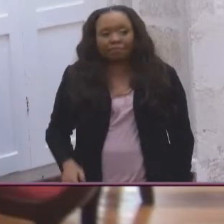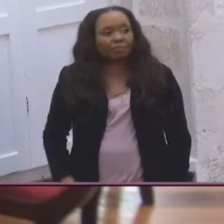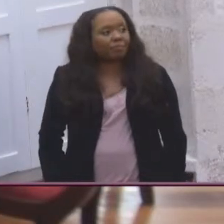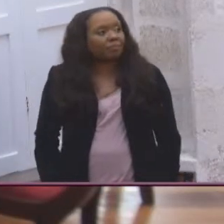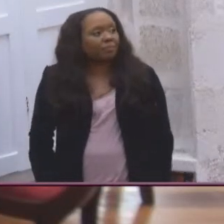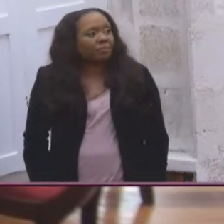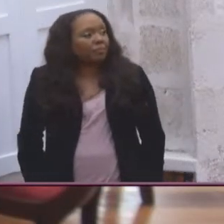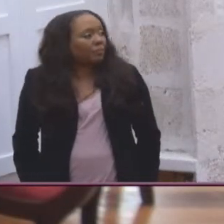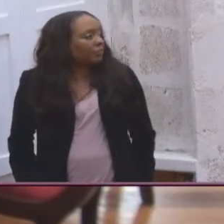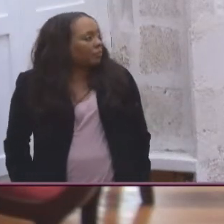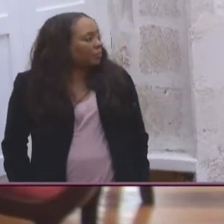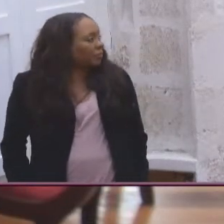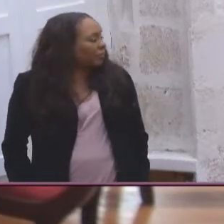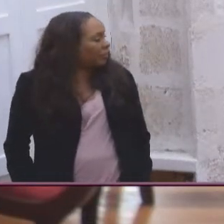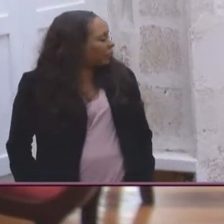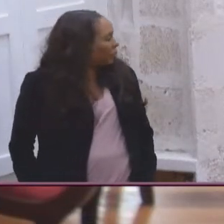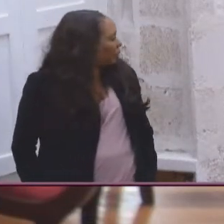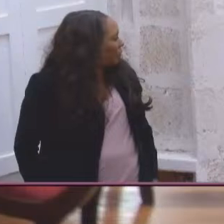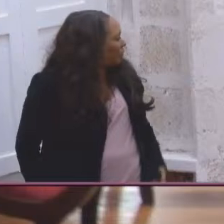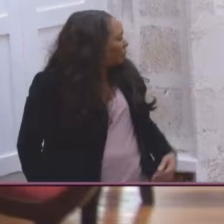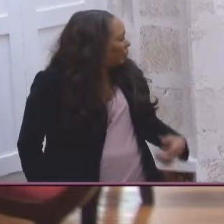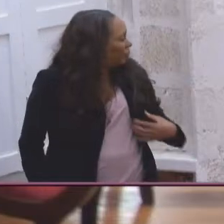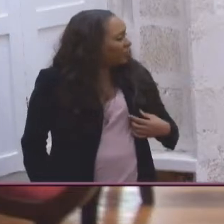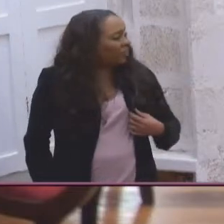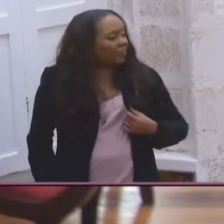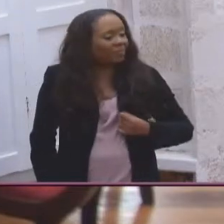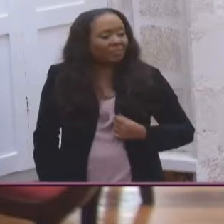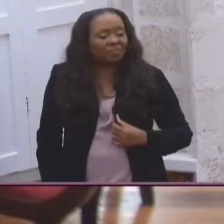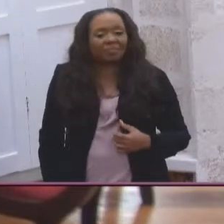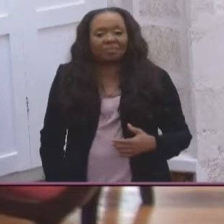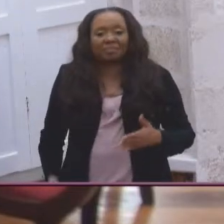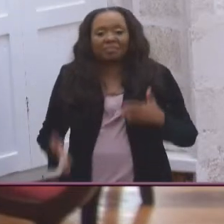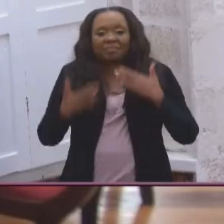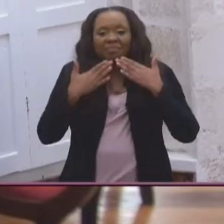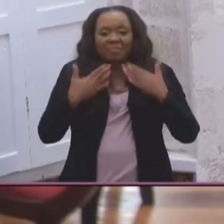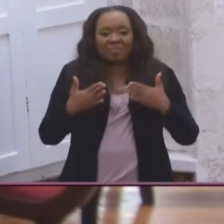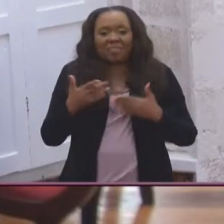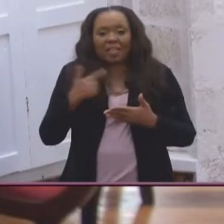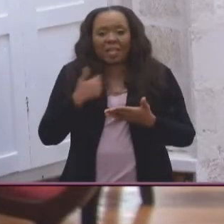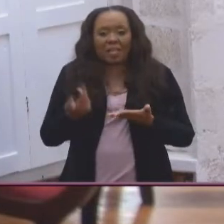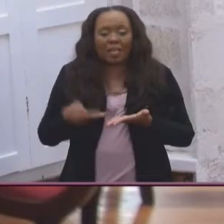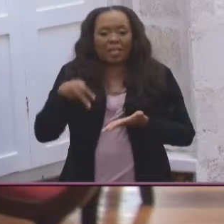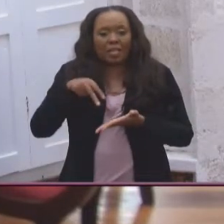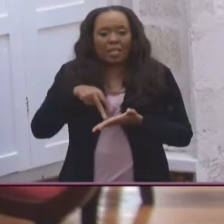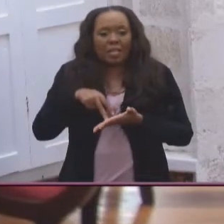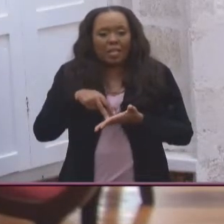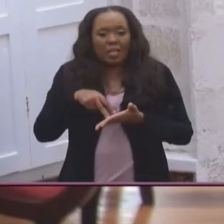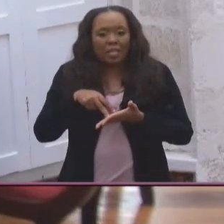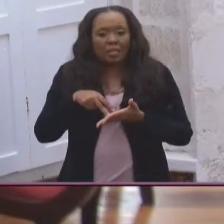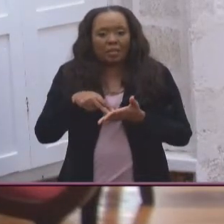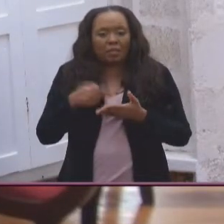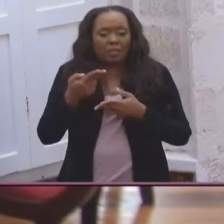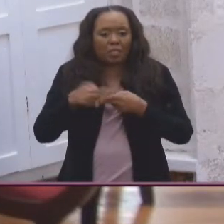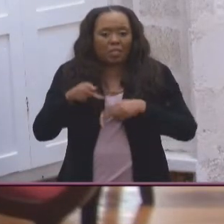Thank you very much, Mr. President. I rise very briefly to support the bill, particularly to treat